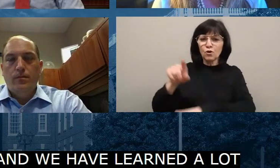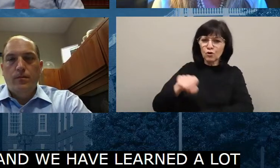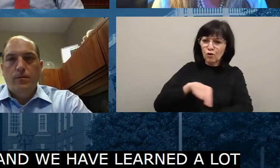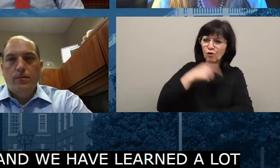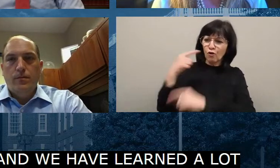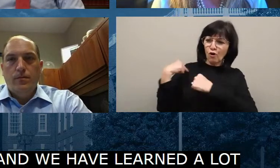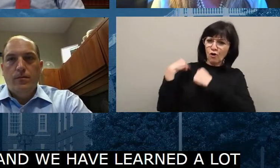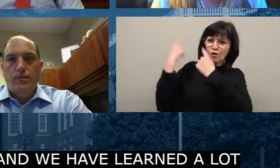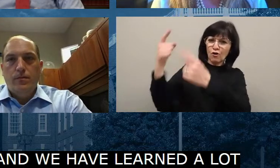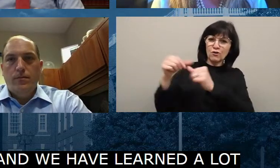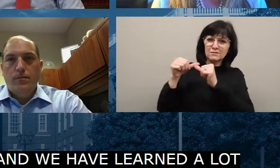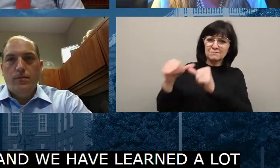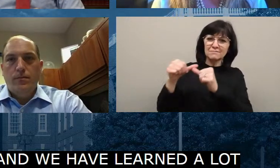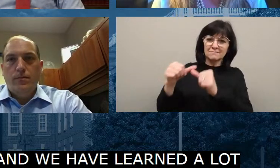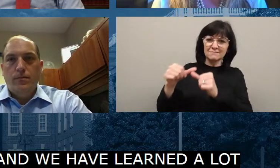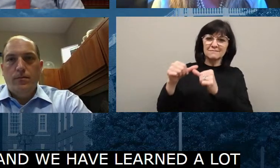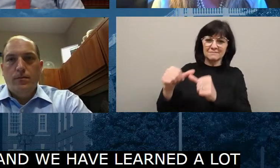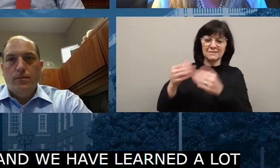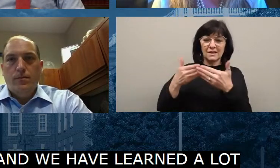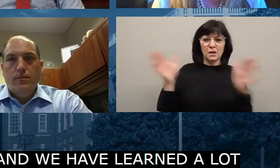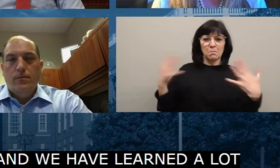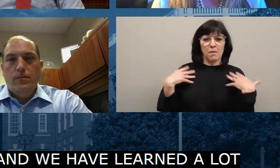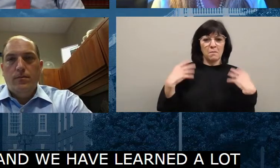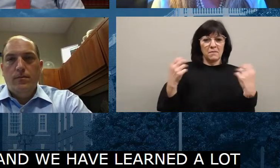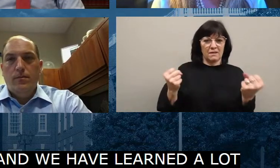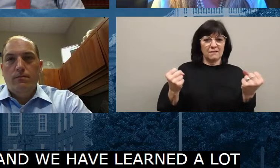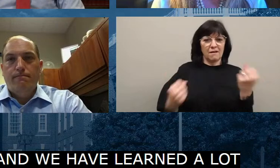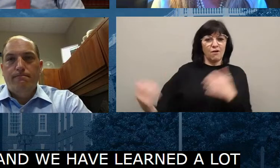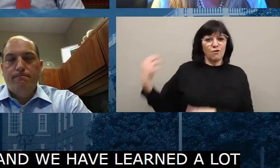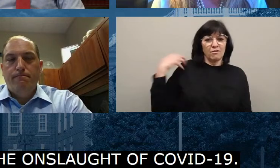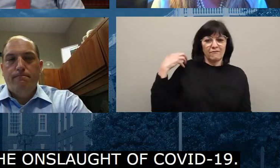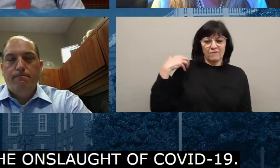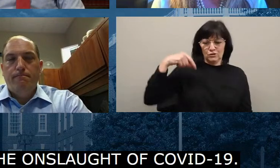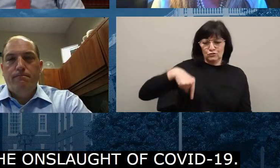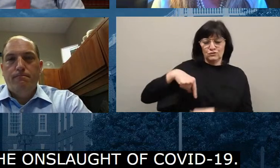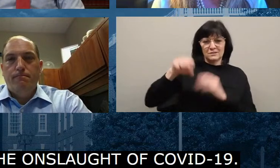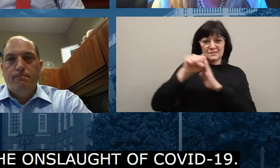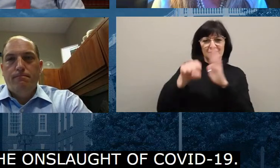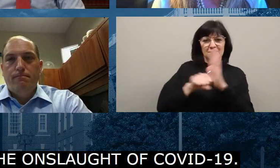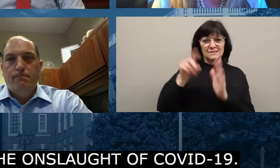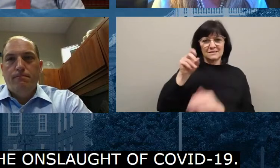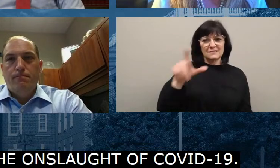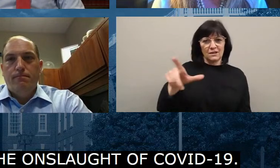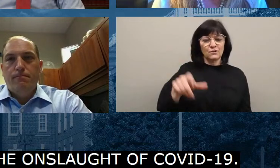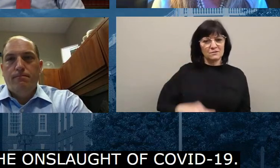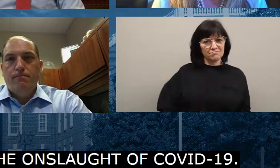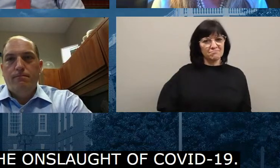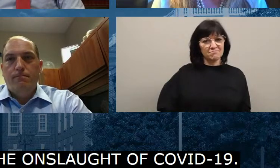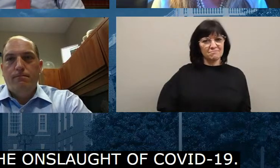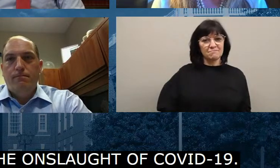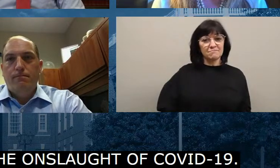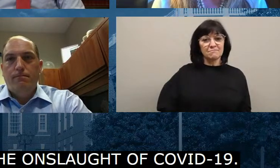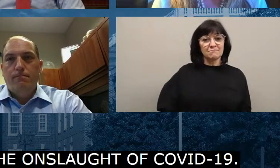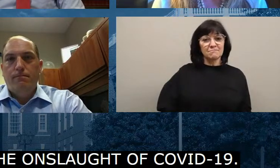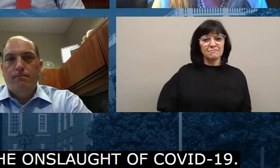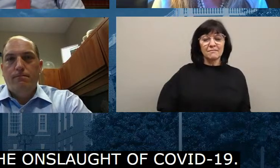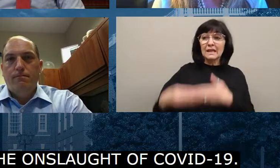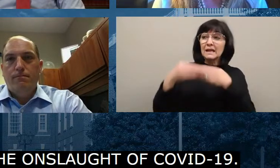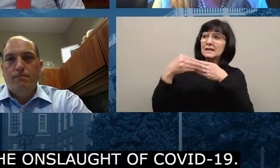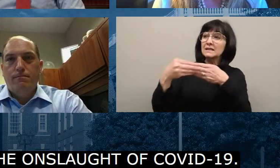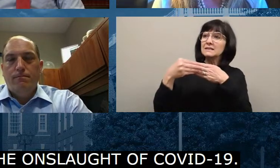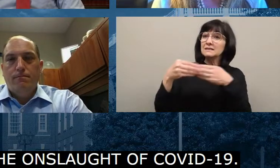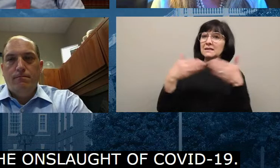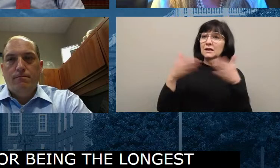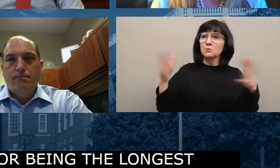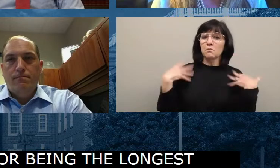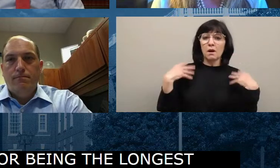public health official in the state. I think more importantly, you've been the leading public health official in